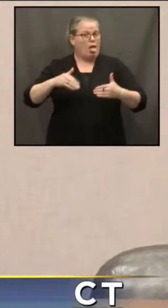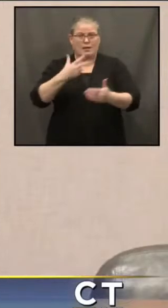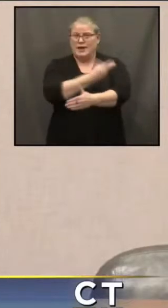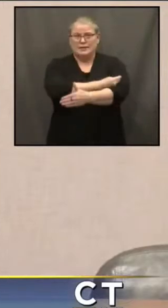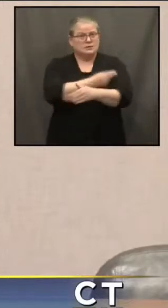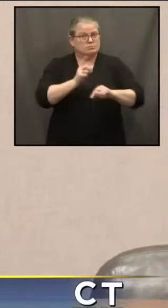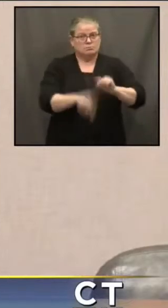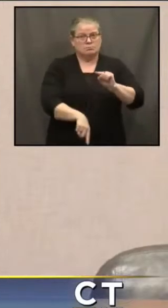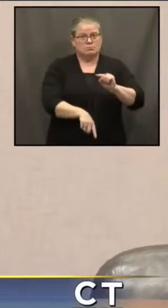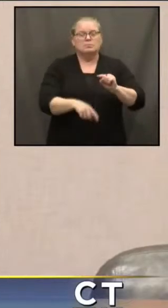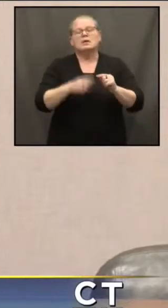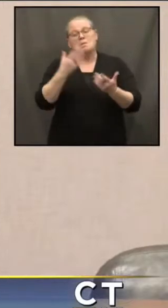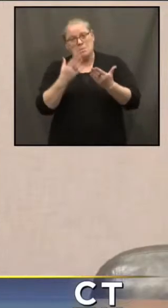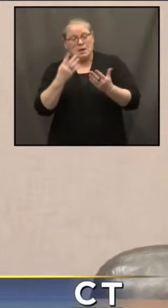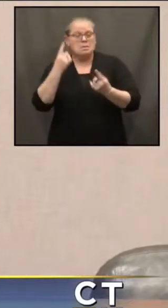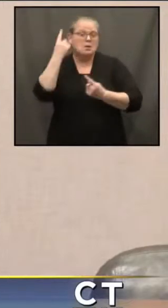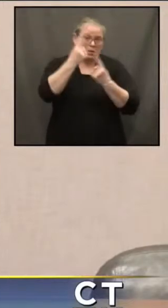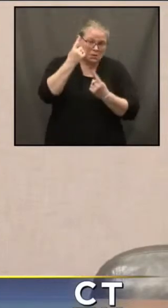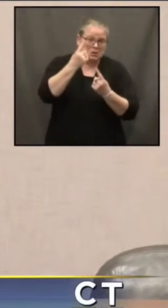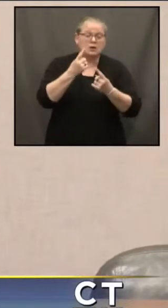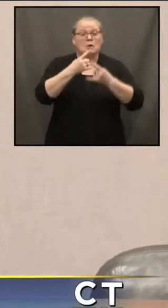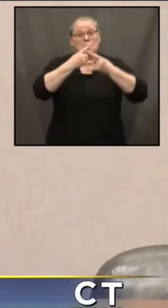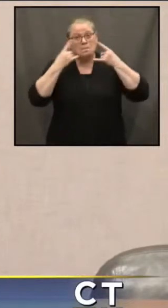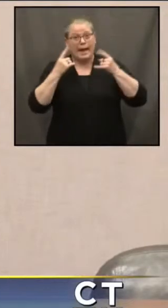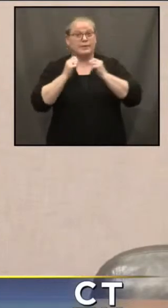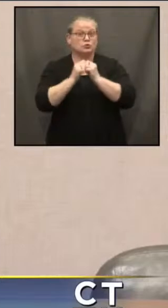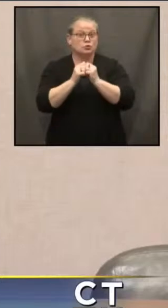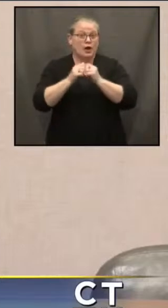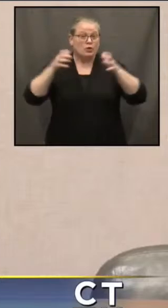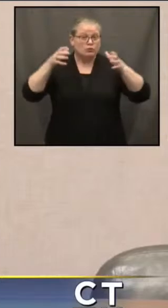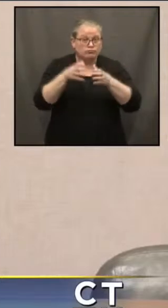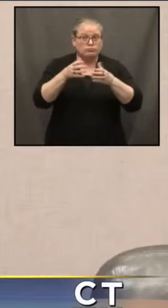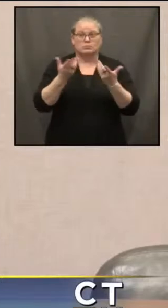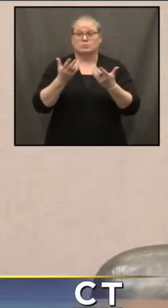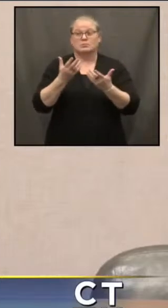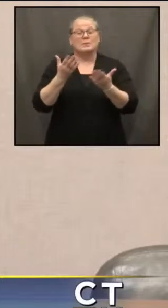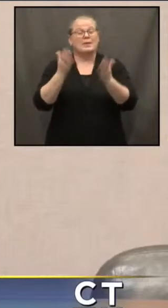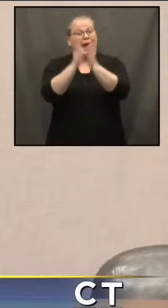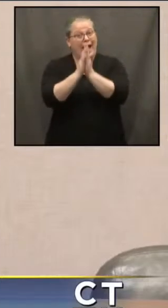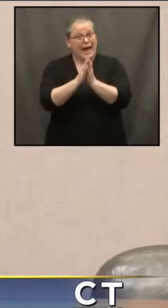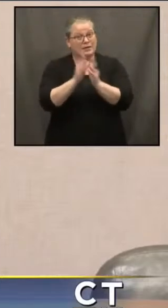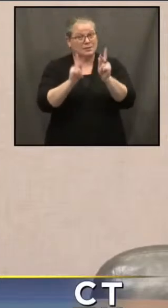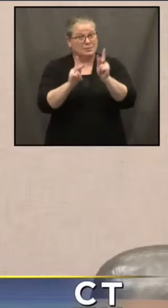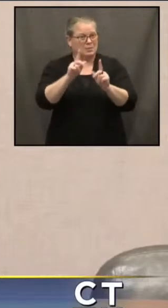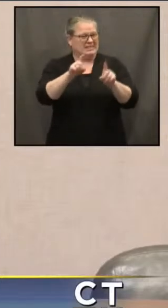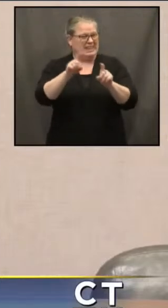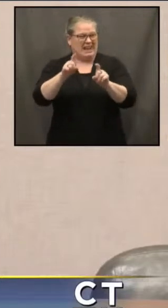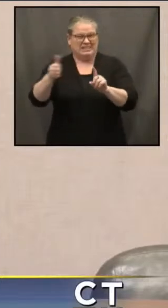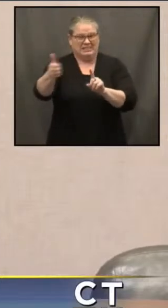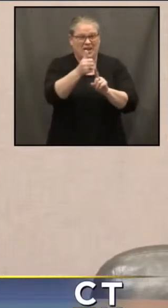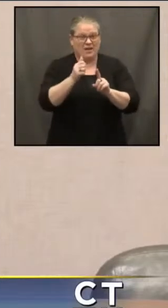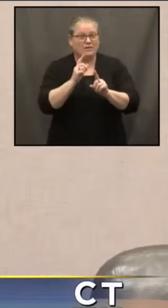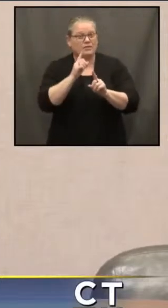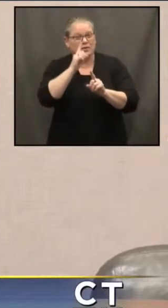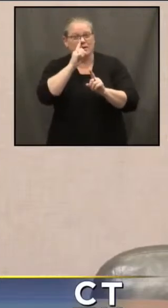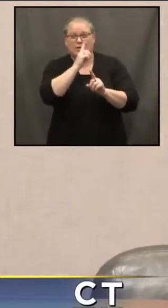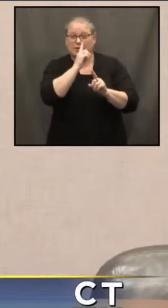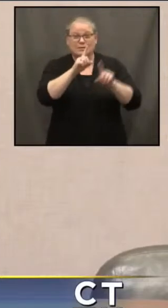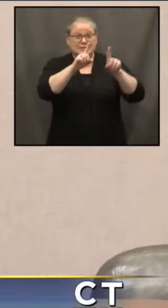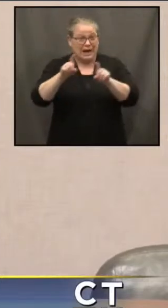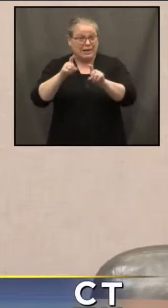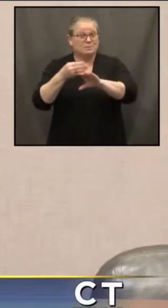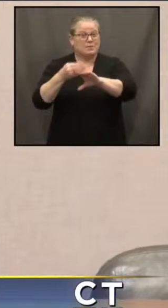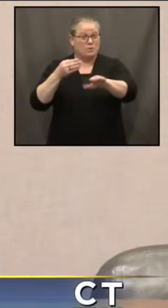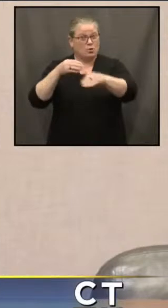you're together, testing the group in advance. I think those are the other measures that we have in place to try to mitigate the risk of spread